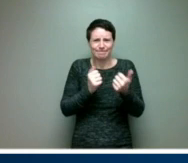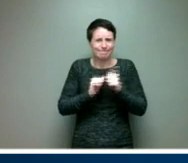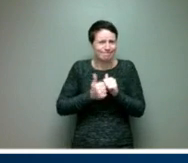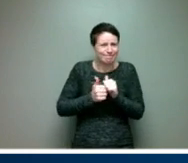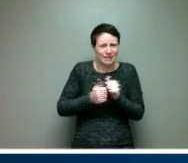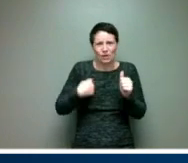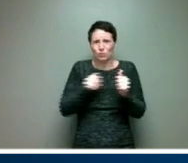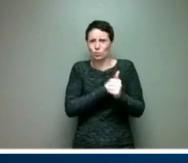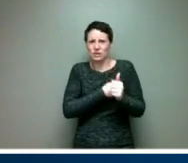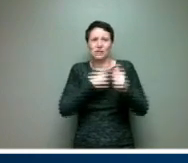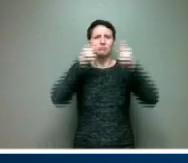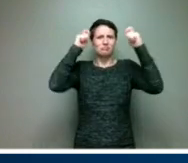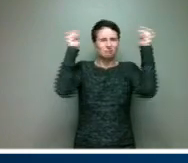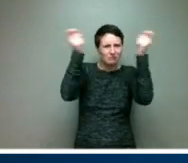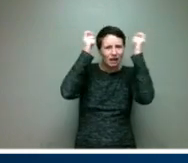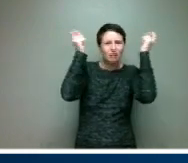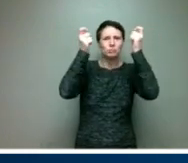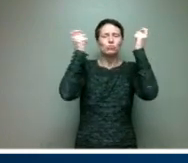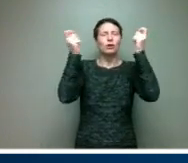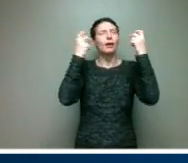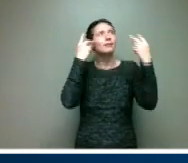celebrate and